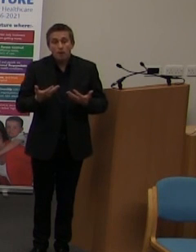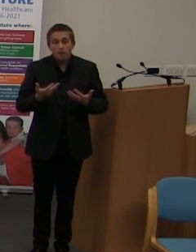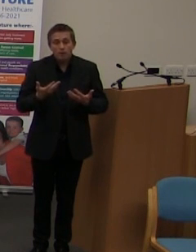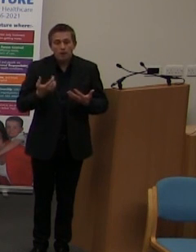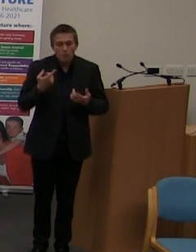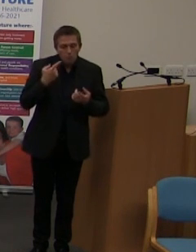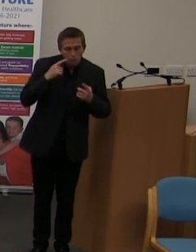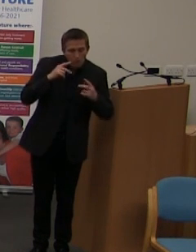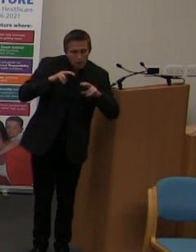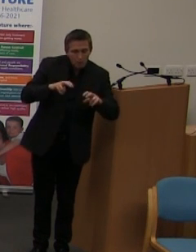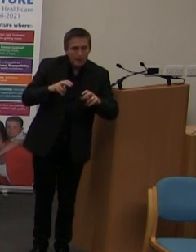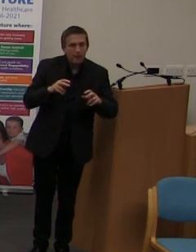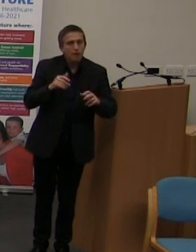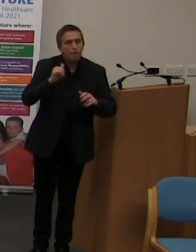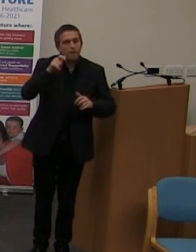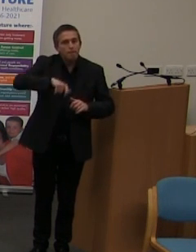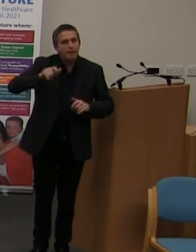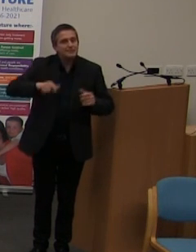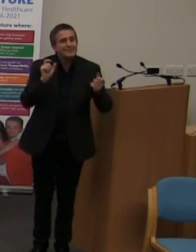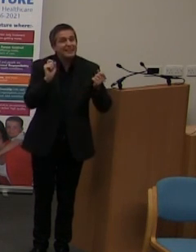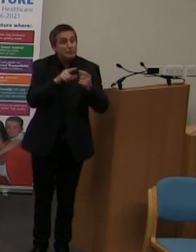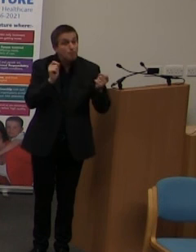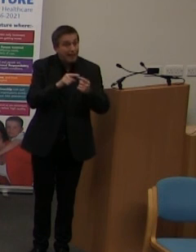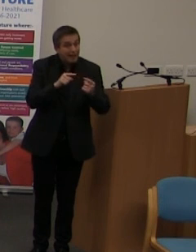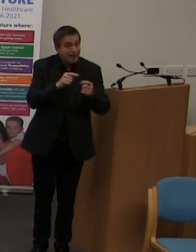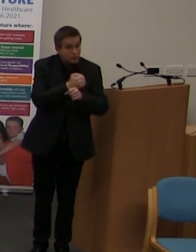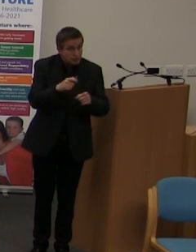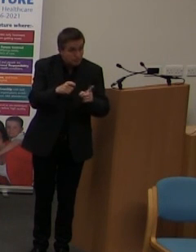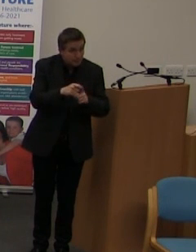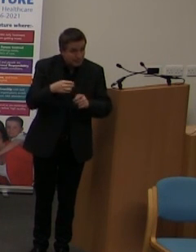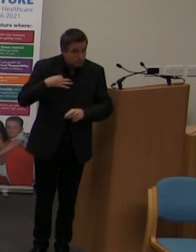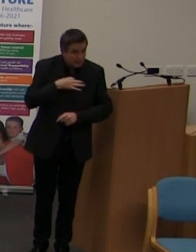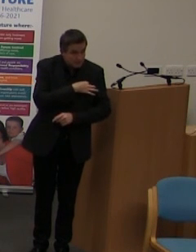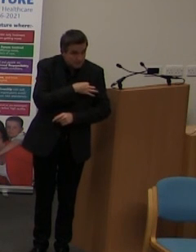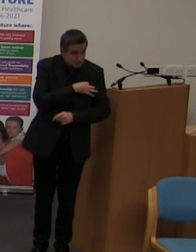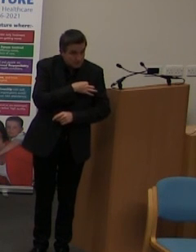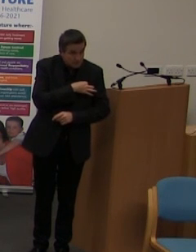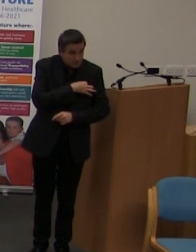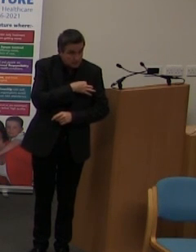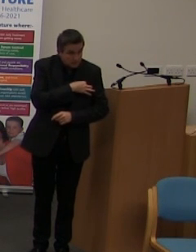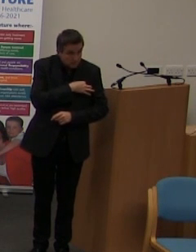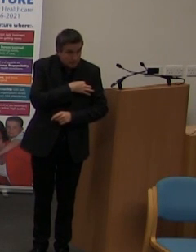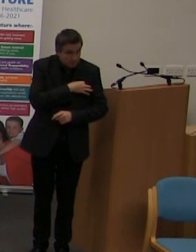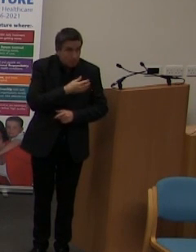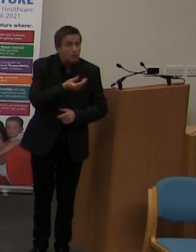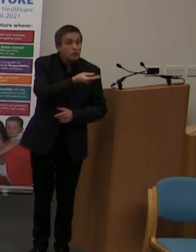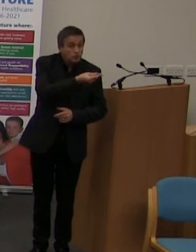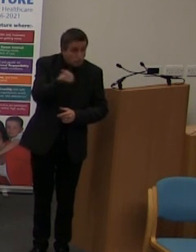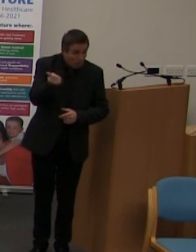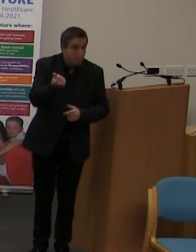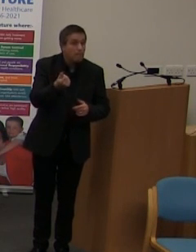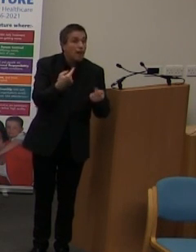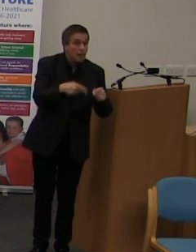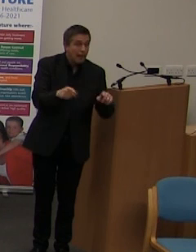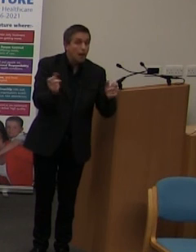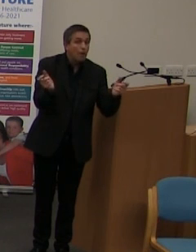can email practices. We have, most practices have practice websites, and some of these practice websites